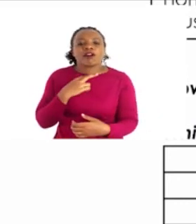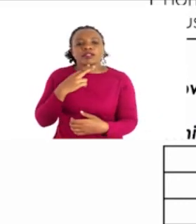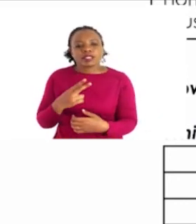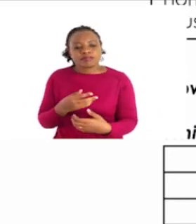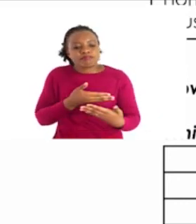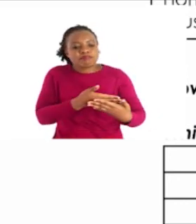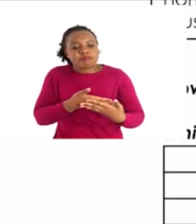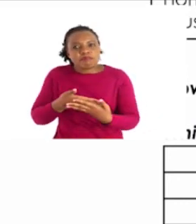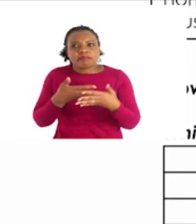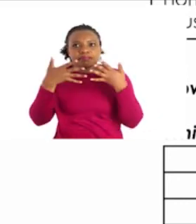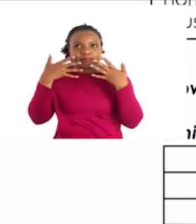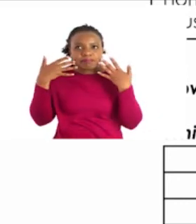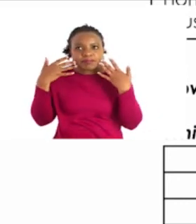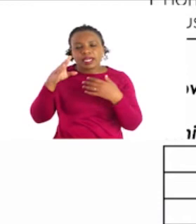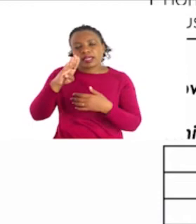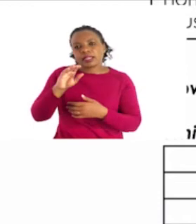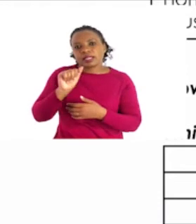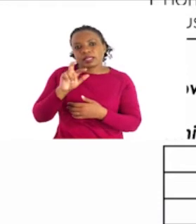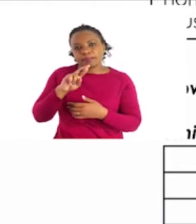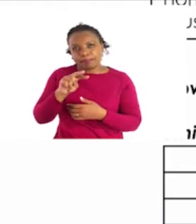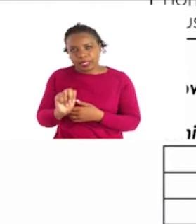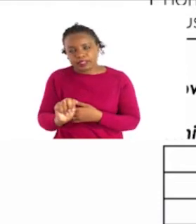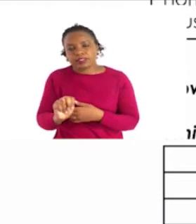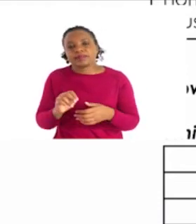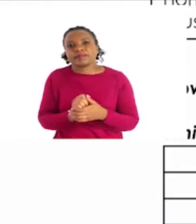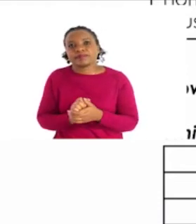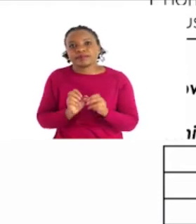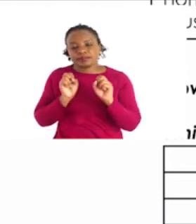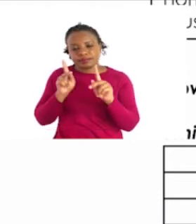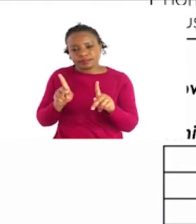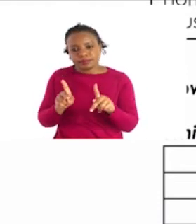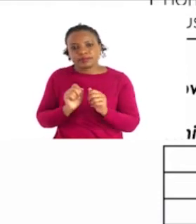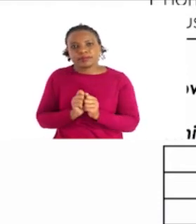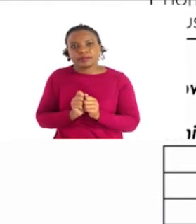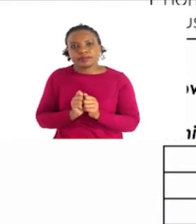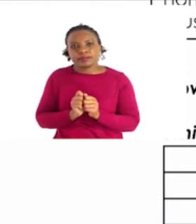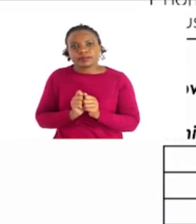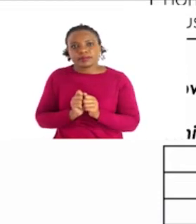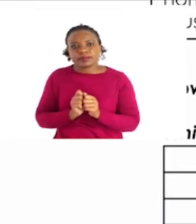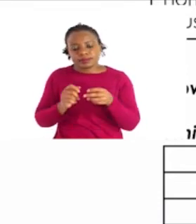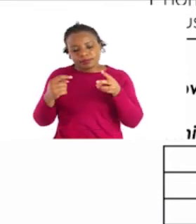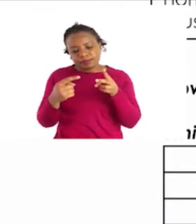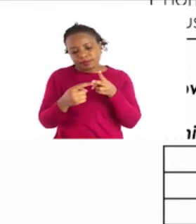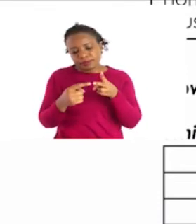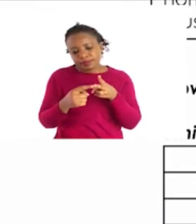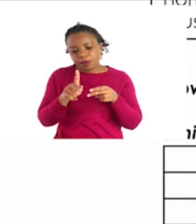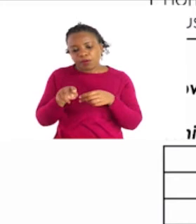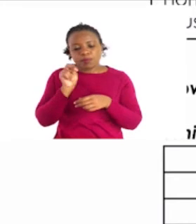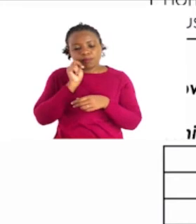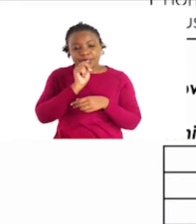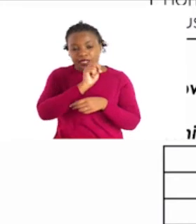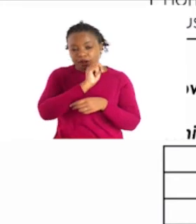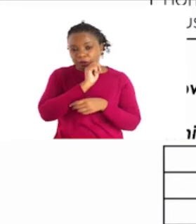voices, kittens, Ben. Right? With the next one, it says,